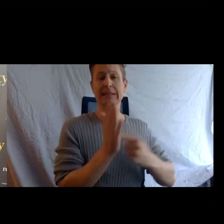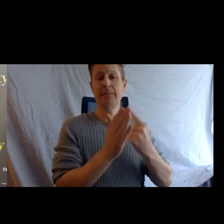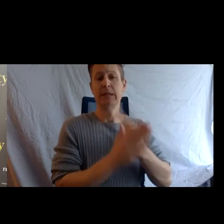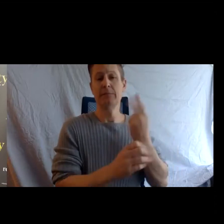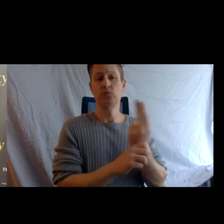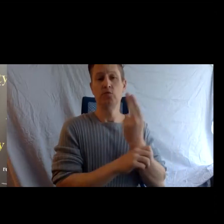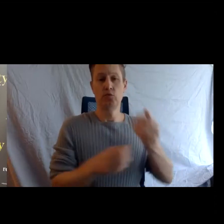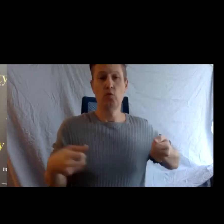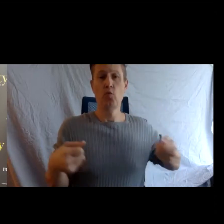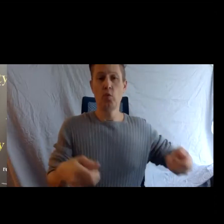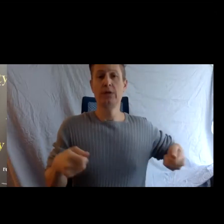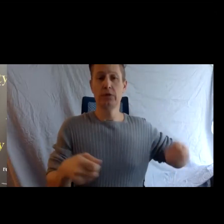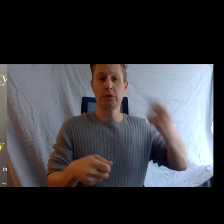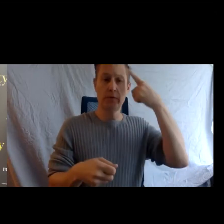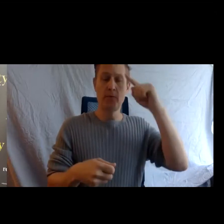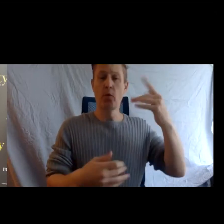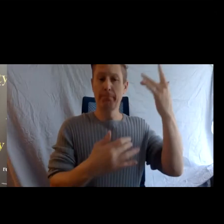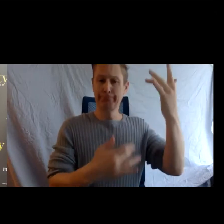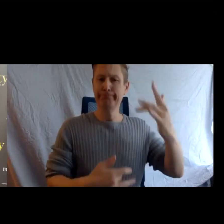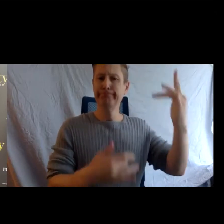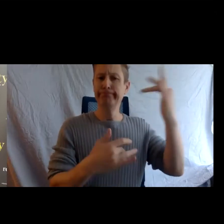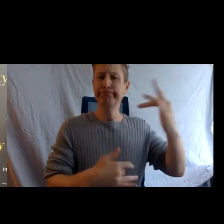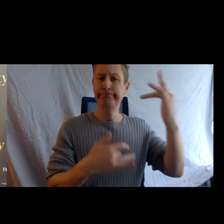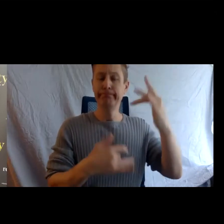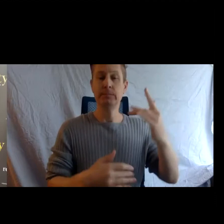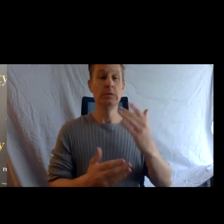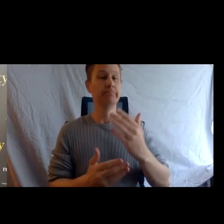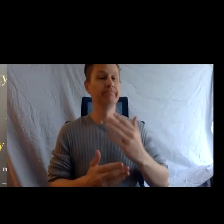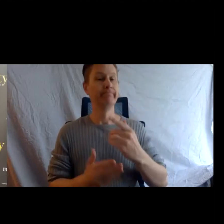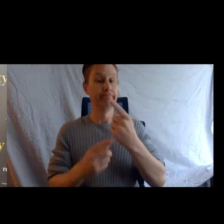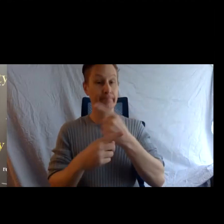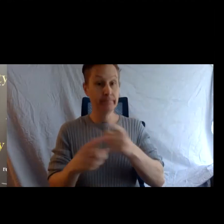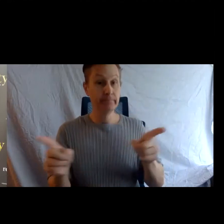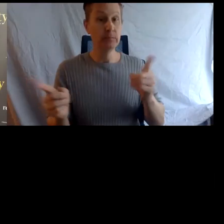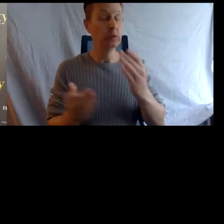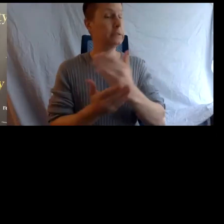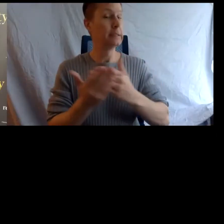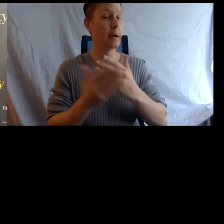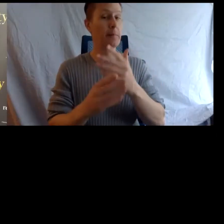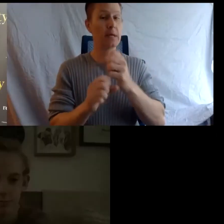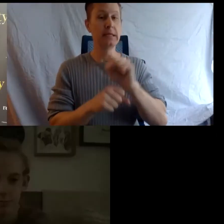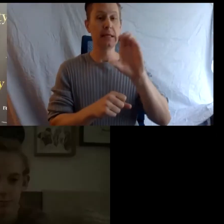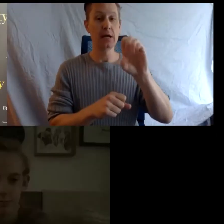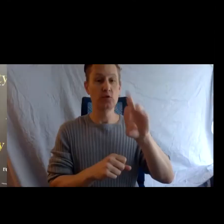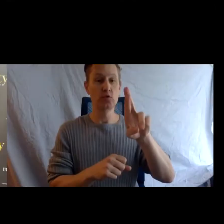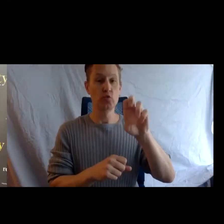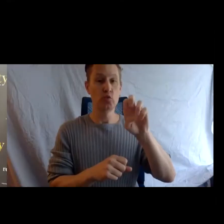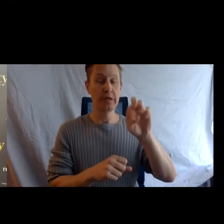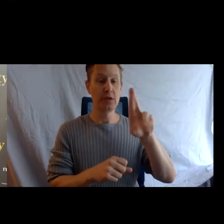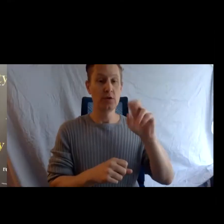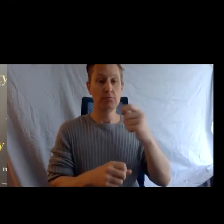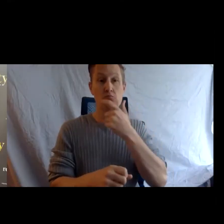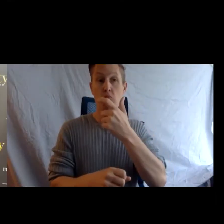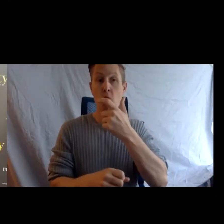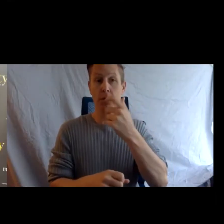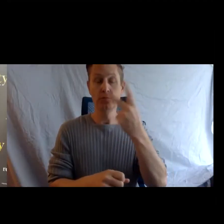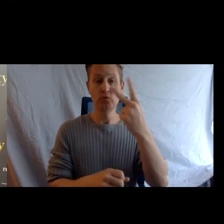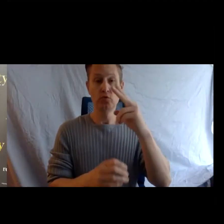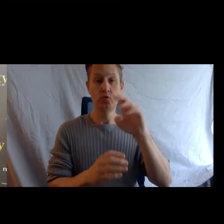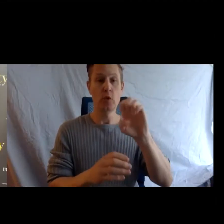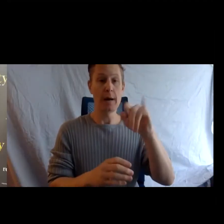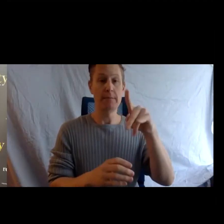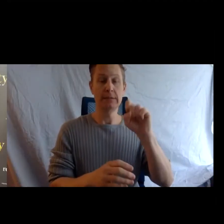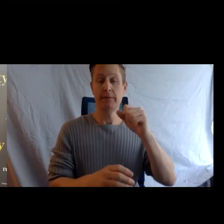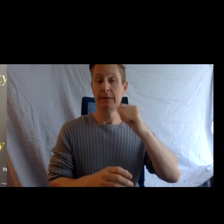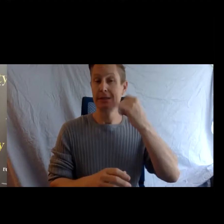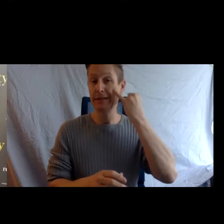himself. Some of you have received a screener to see the first 2 episodes, and if you haven't received it yet, please